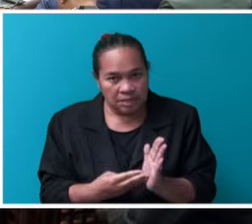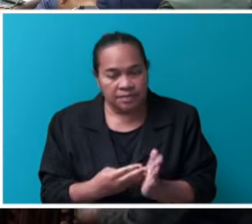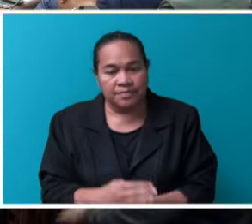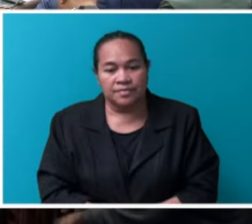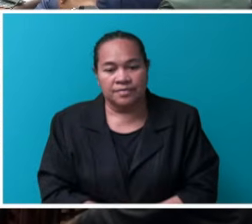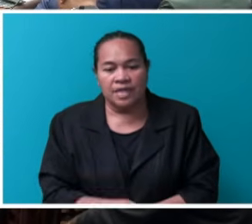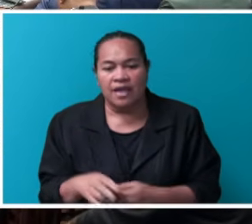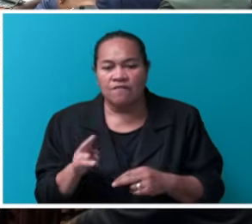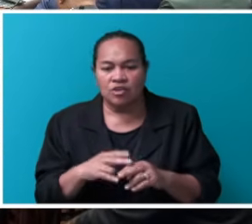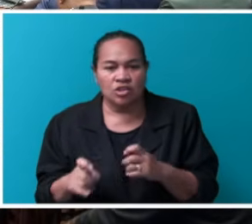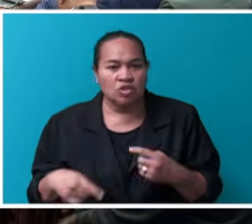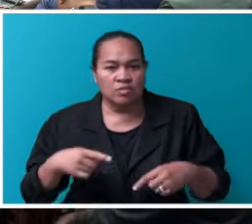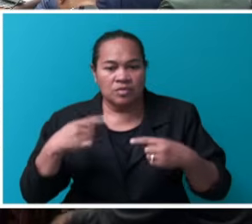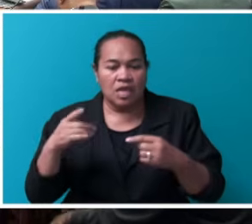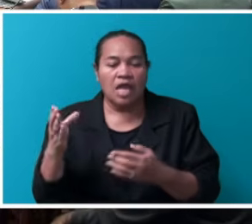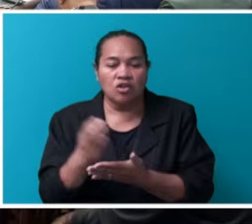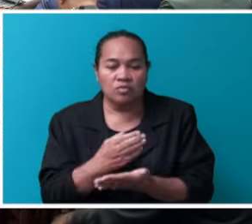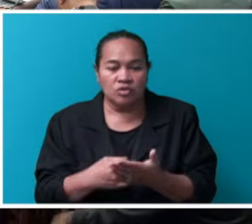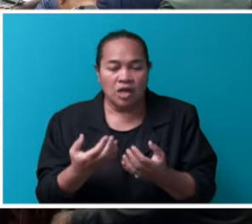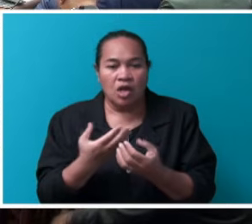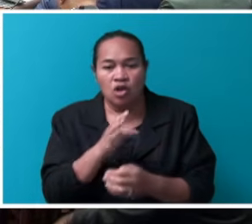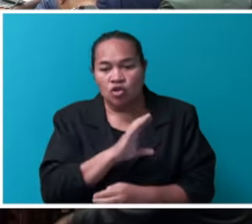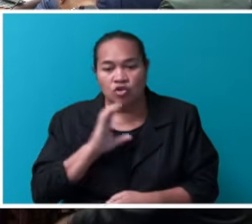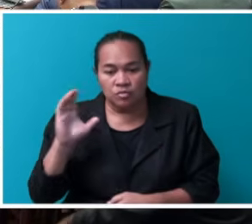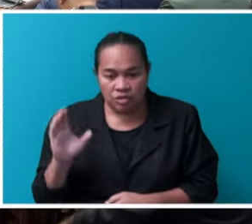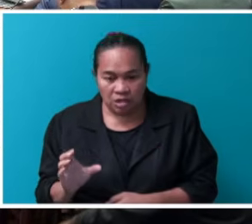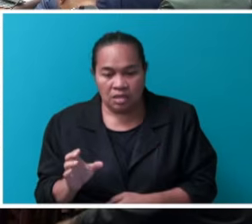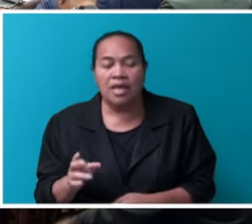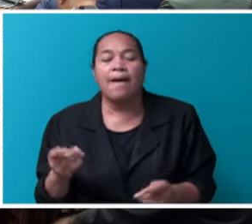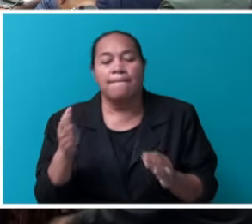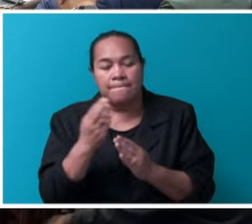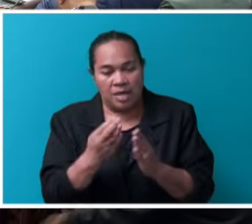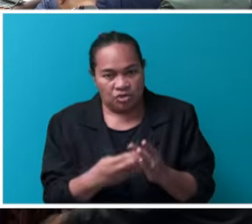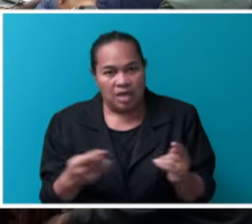Fijian Competition and Consumer Commission Budget Amendment Bill,